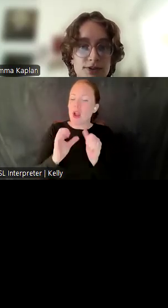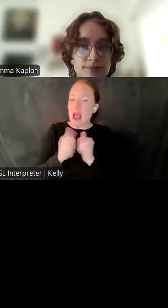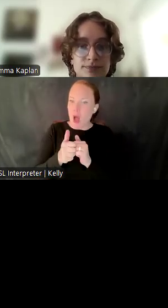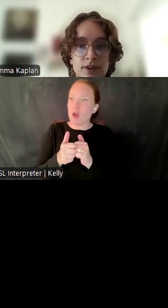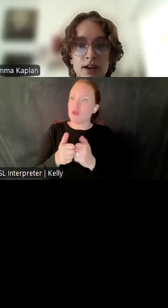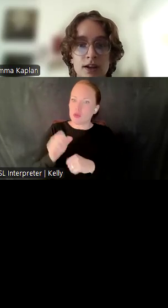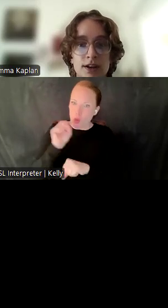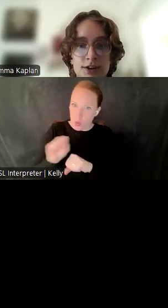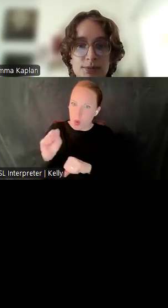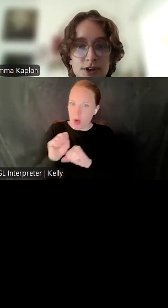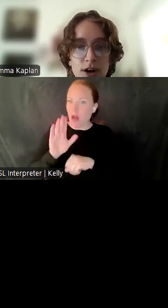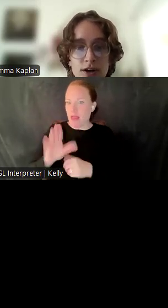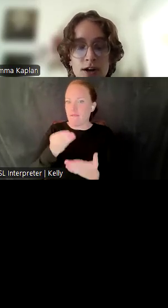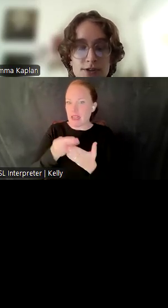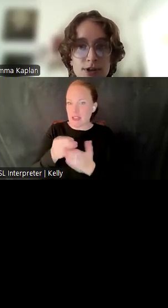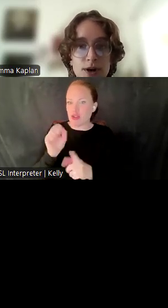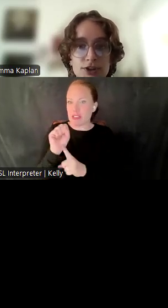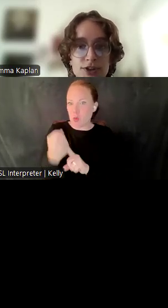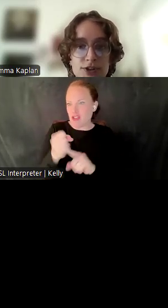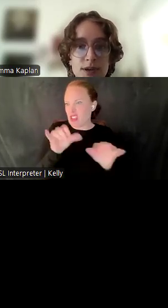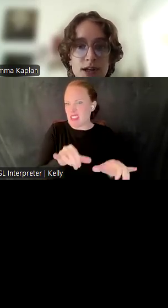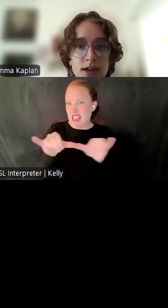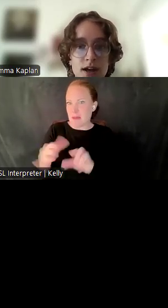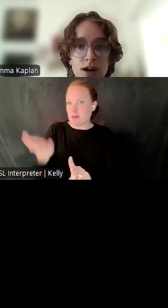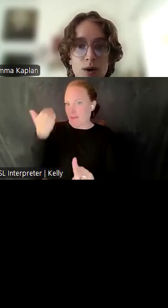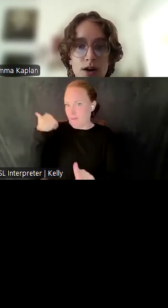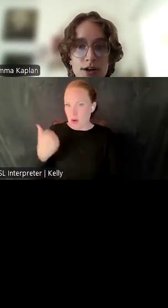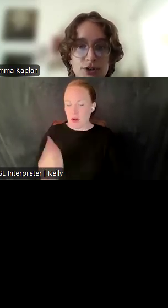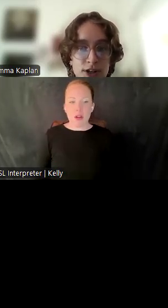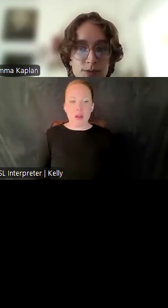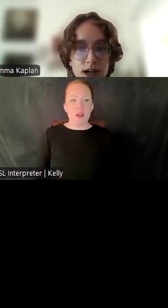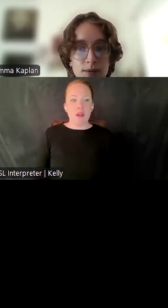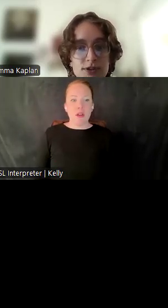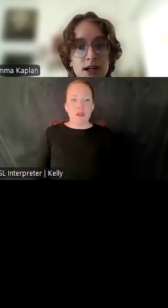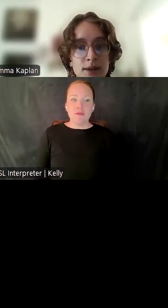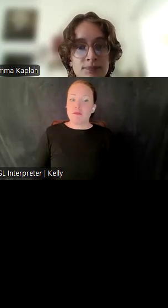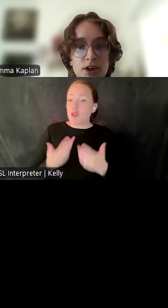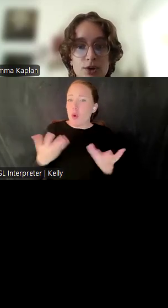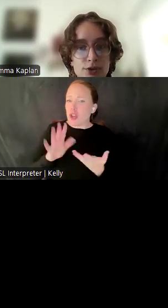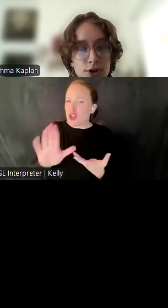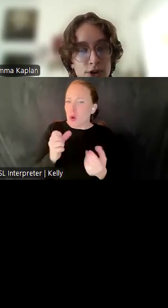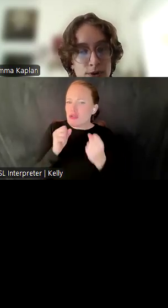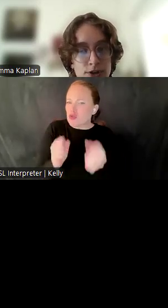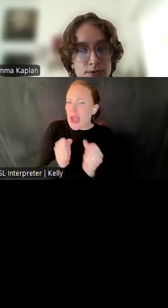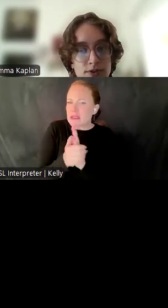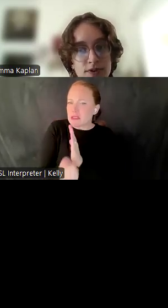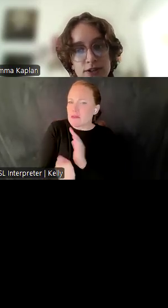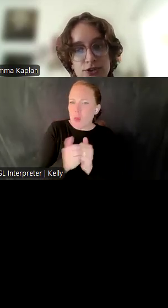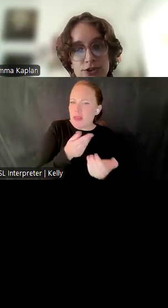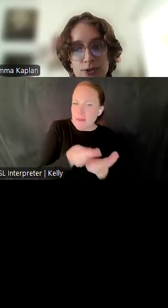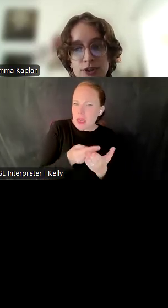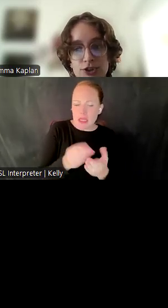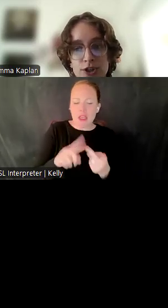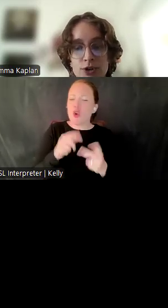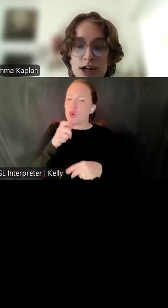in the past. Some other questions could be, what are your strengths when it comes to money? Who's hurt you in terms of your